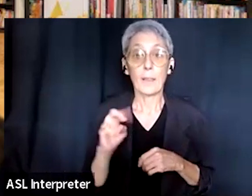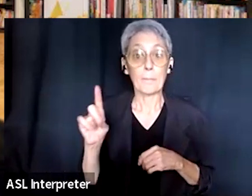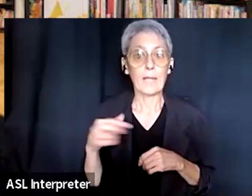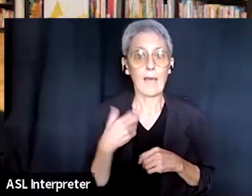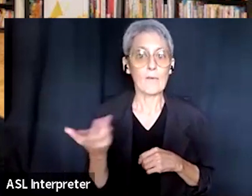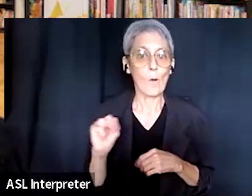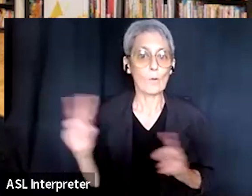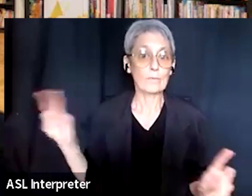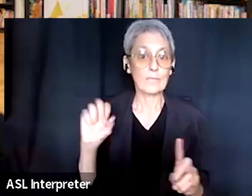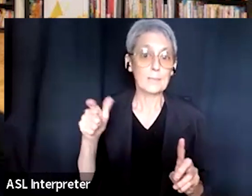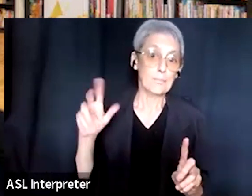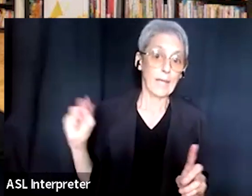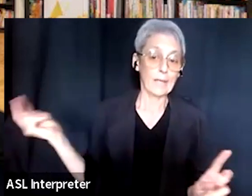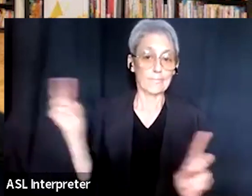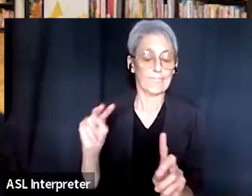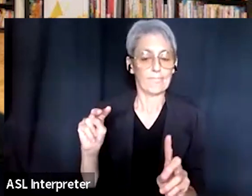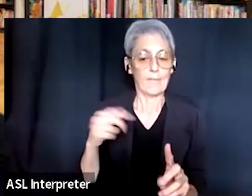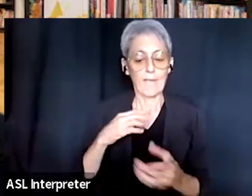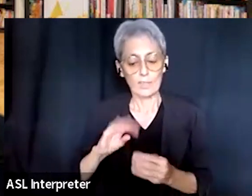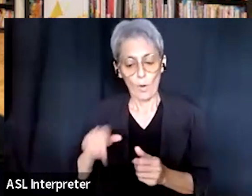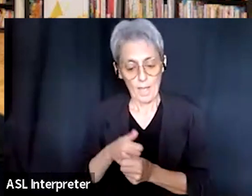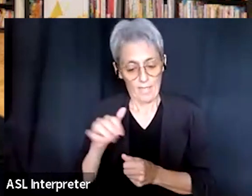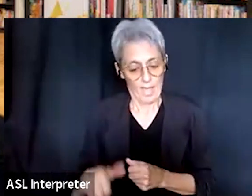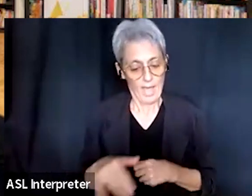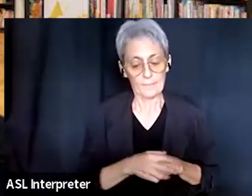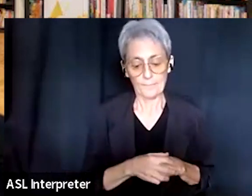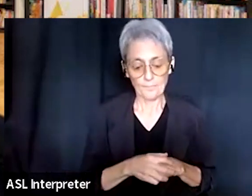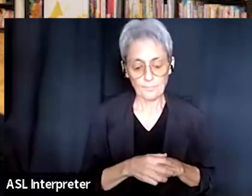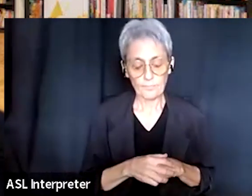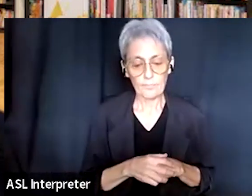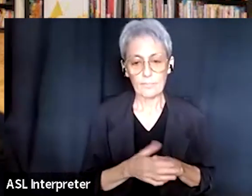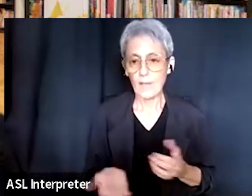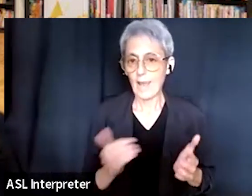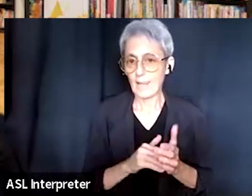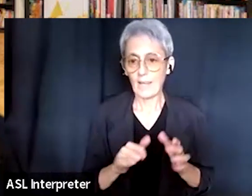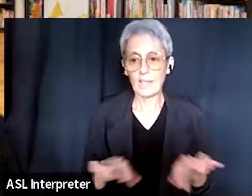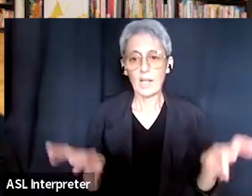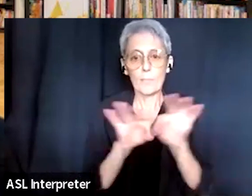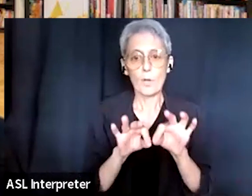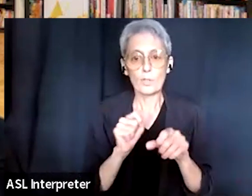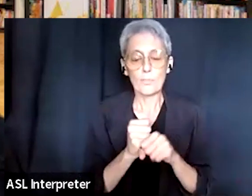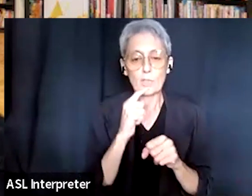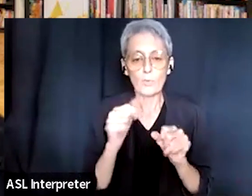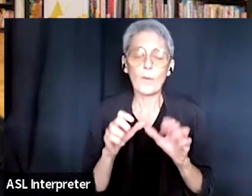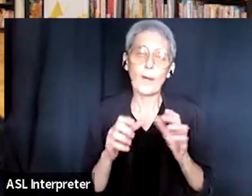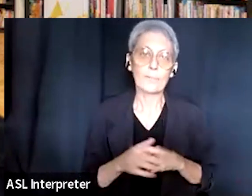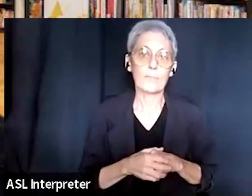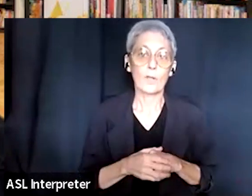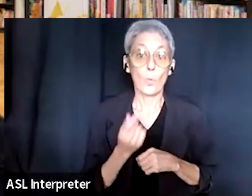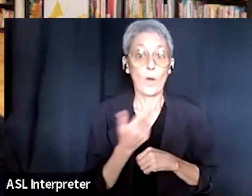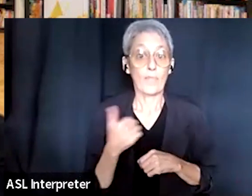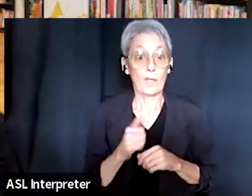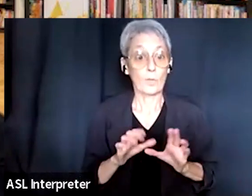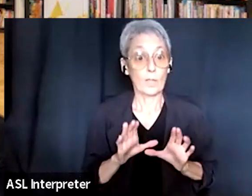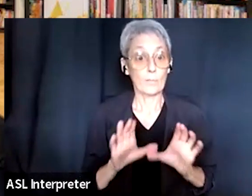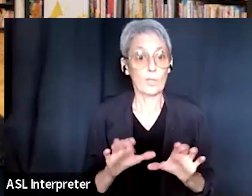a story behind it. And again, it's making sure that we are able, one of the things that we really push through the Balancing Act book